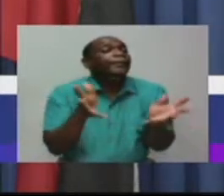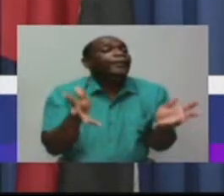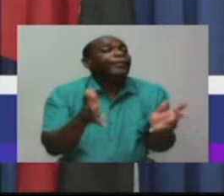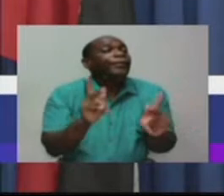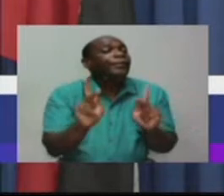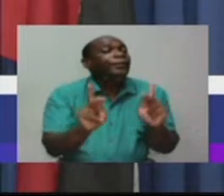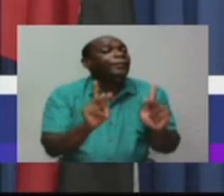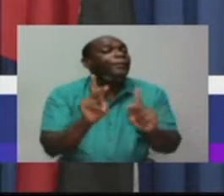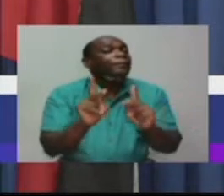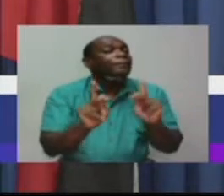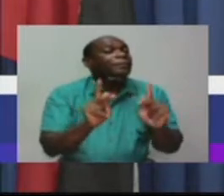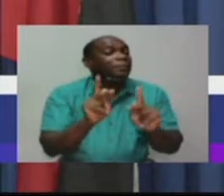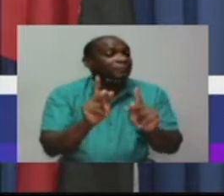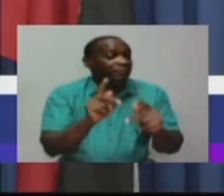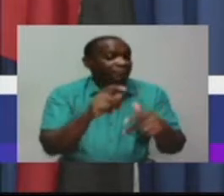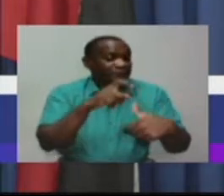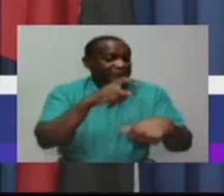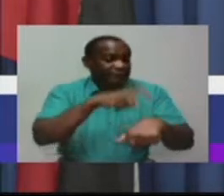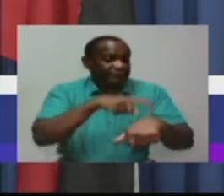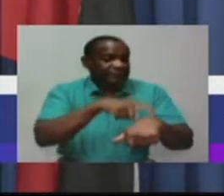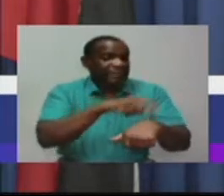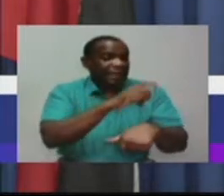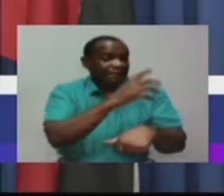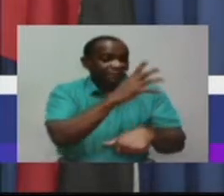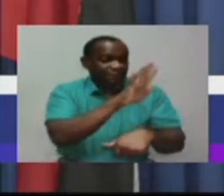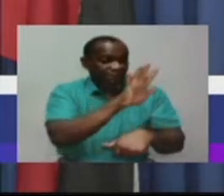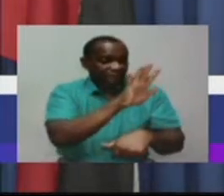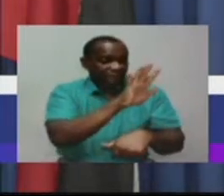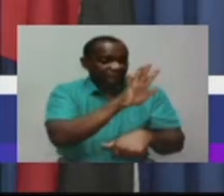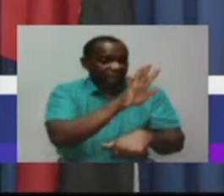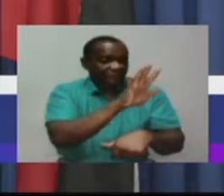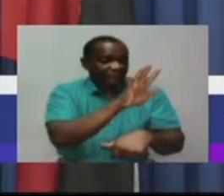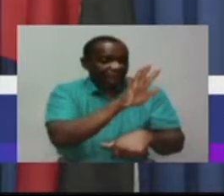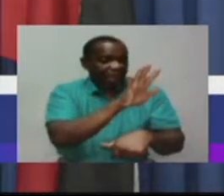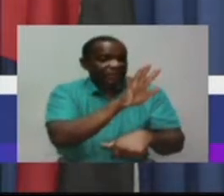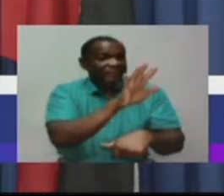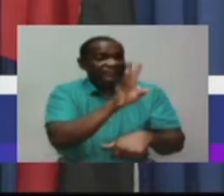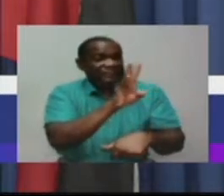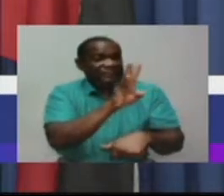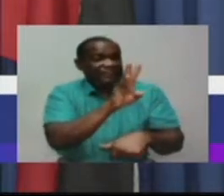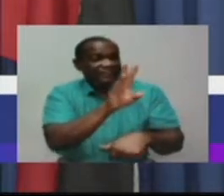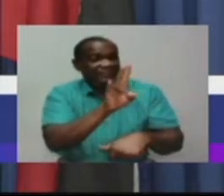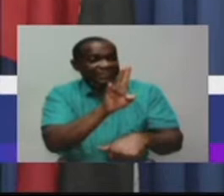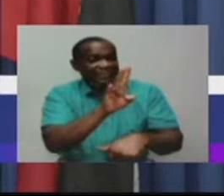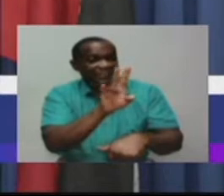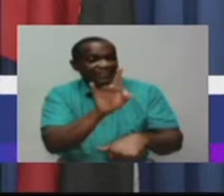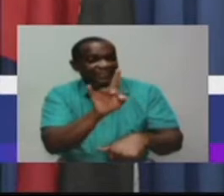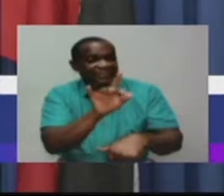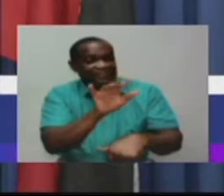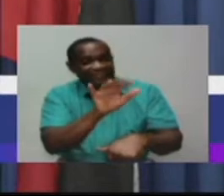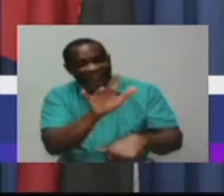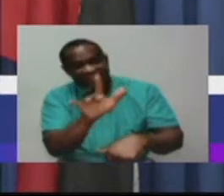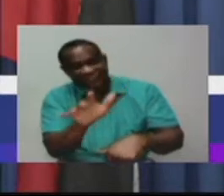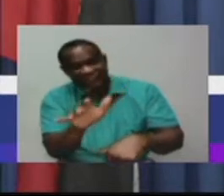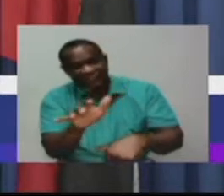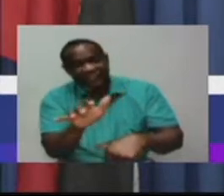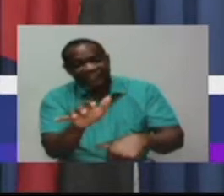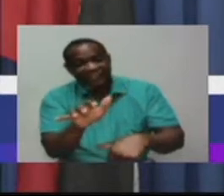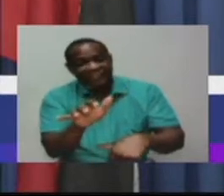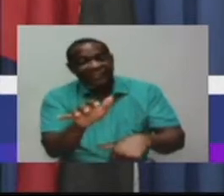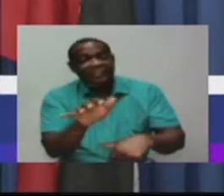5 o'clock, assuming that people are at work, and by 5 o'clock they are away from work. Between 5 and